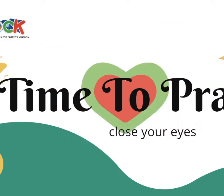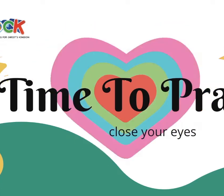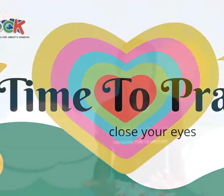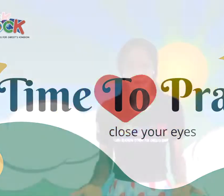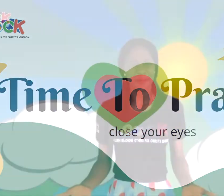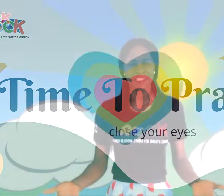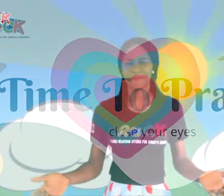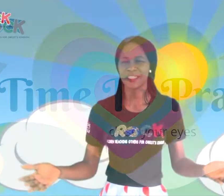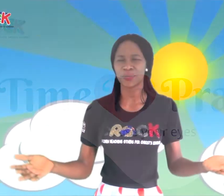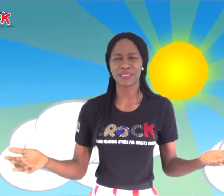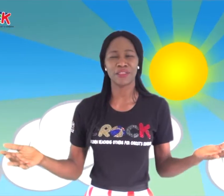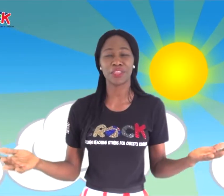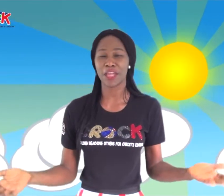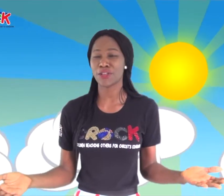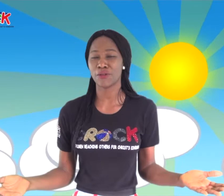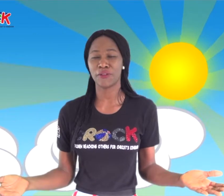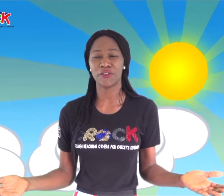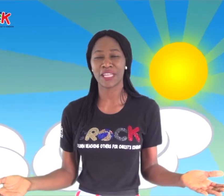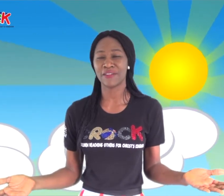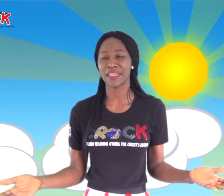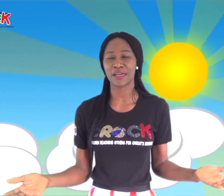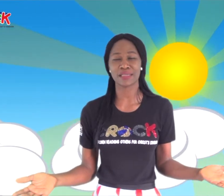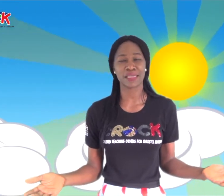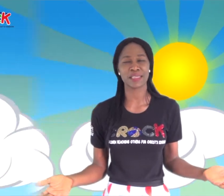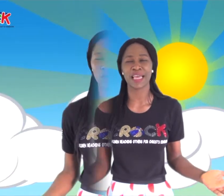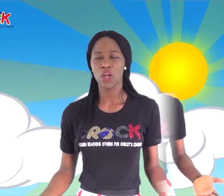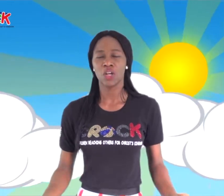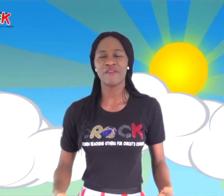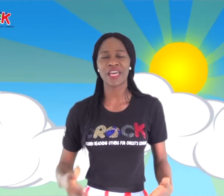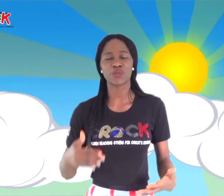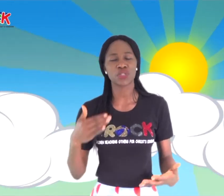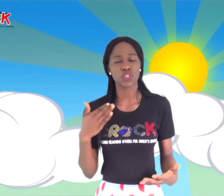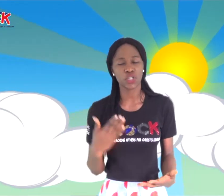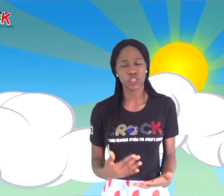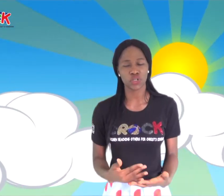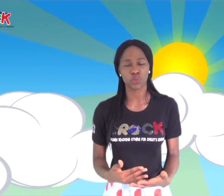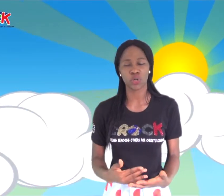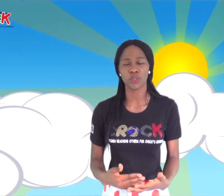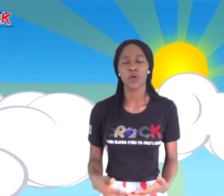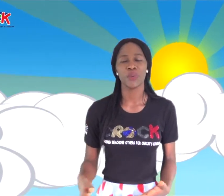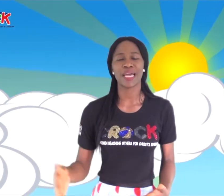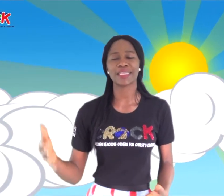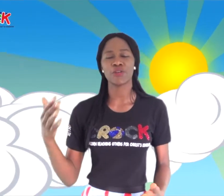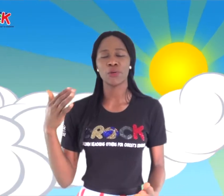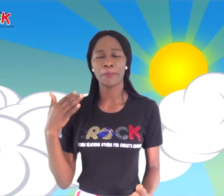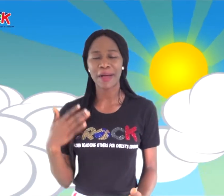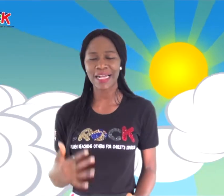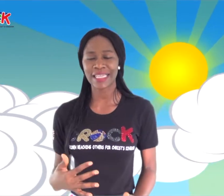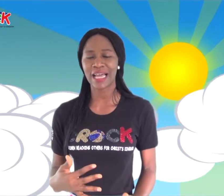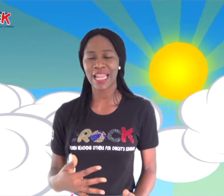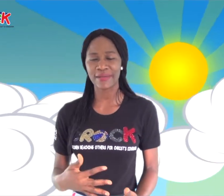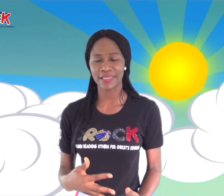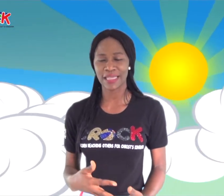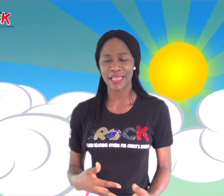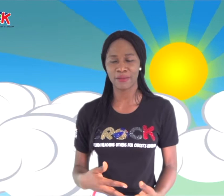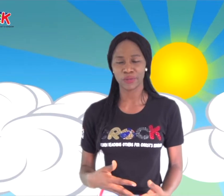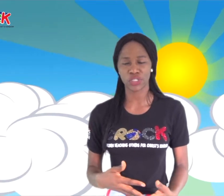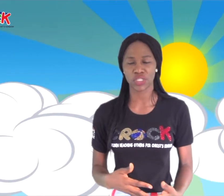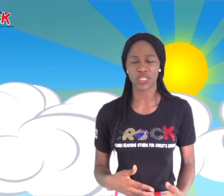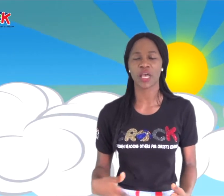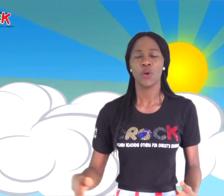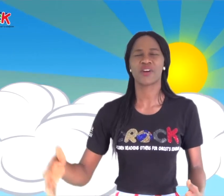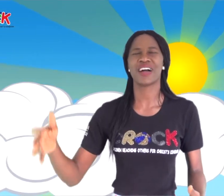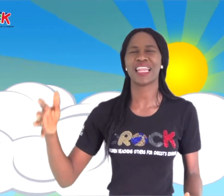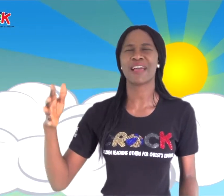sins, oh God. Mighty Father, we say thank you for forgiving our sins. Lord, as we study your word, we ask that you impact our lives in the name